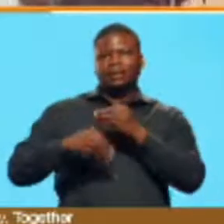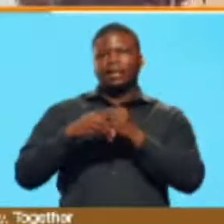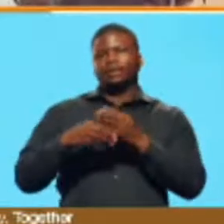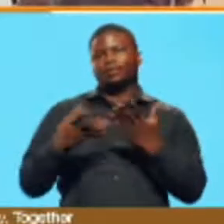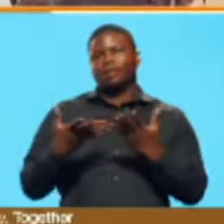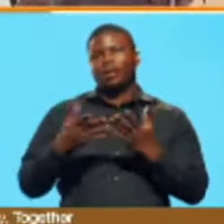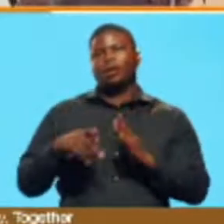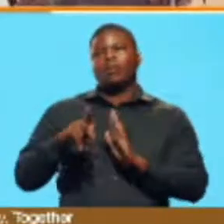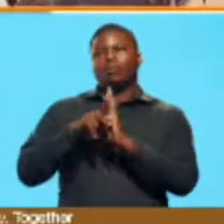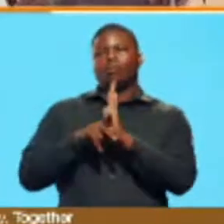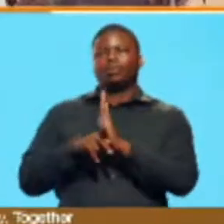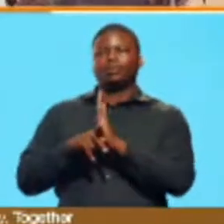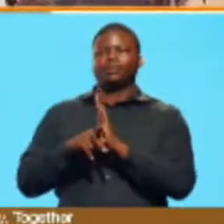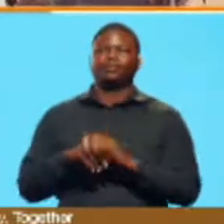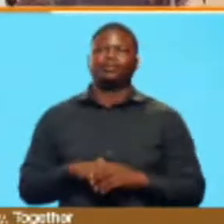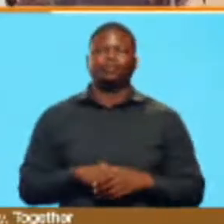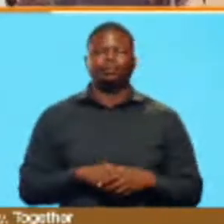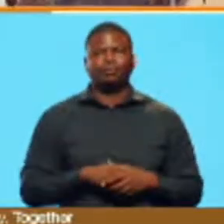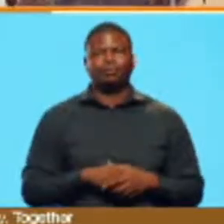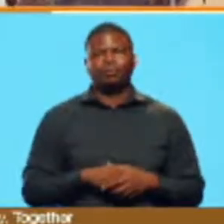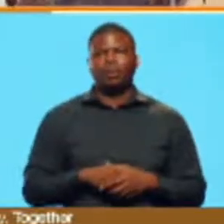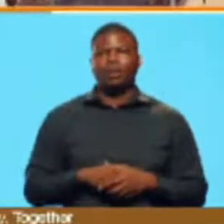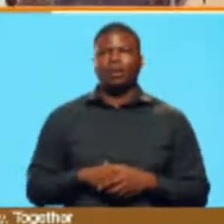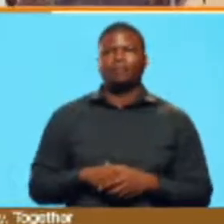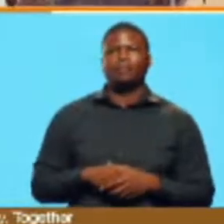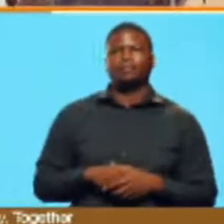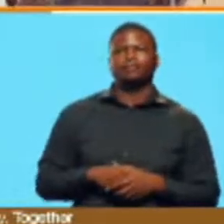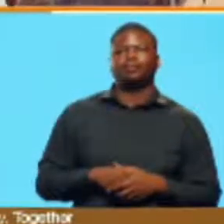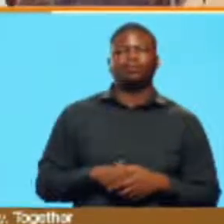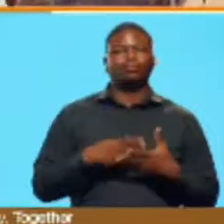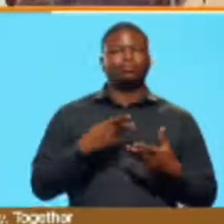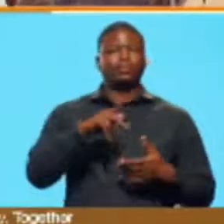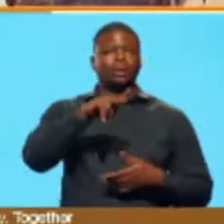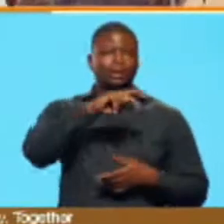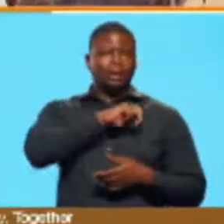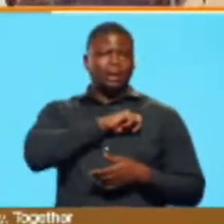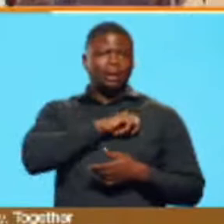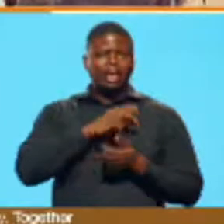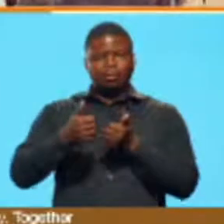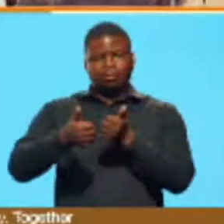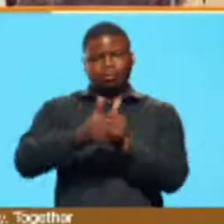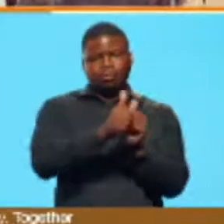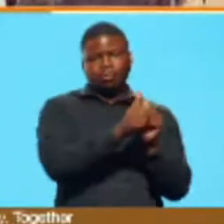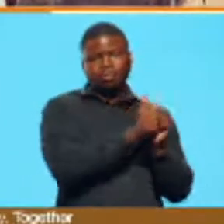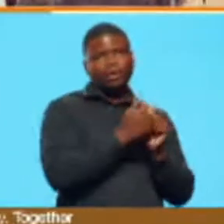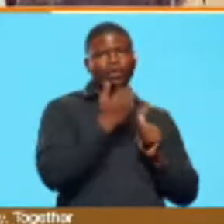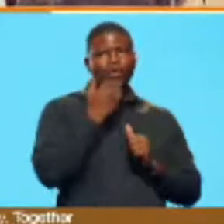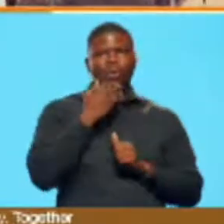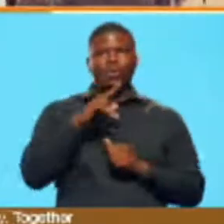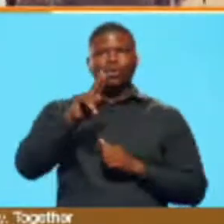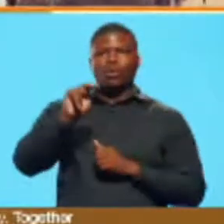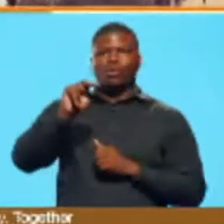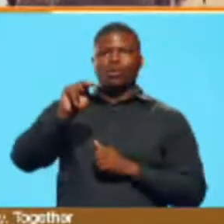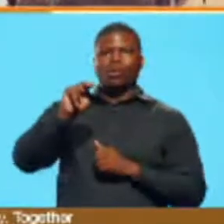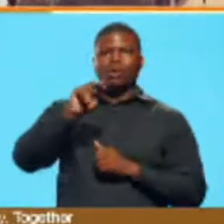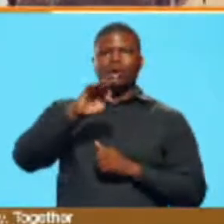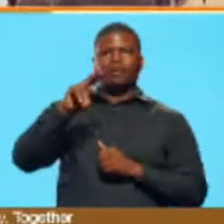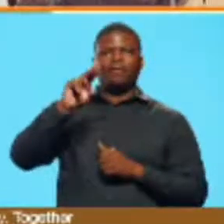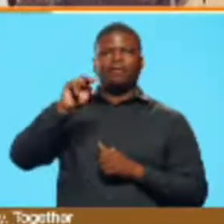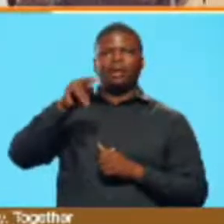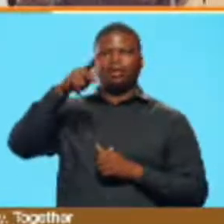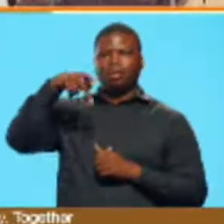policies. The KZN stakeholders, it's our UNFPA,